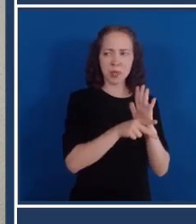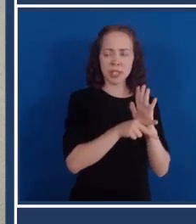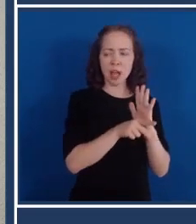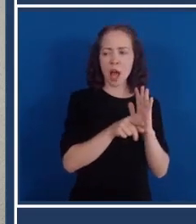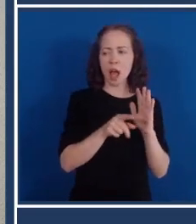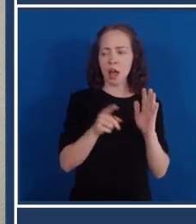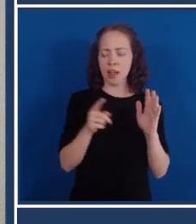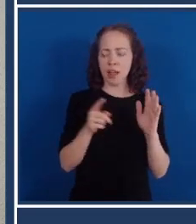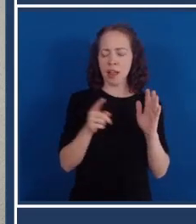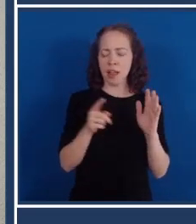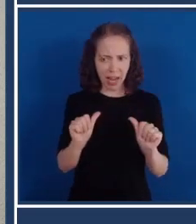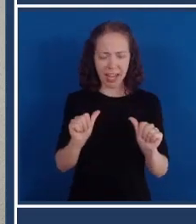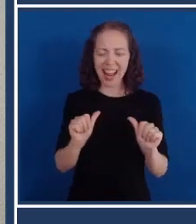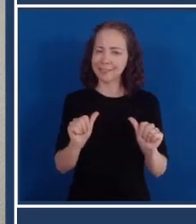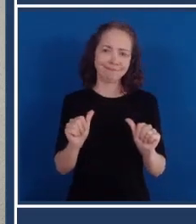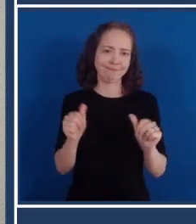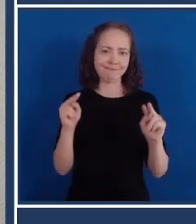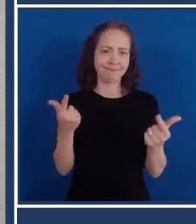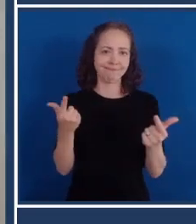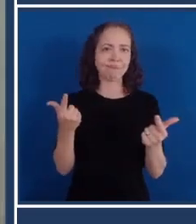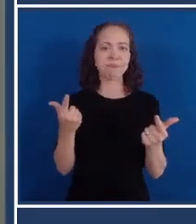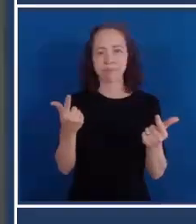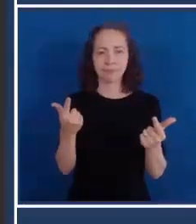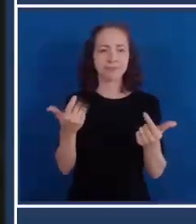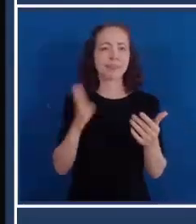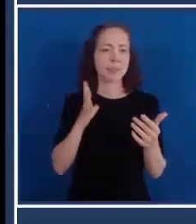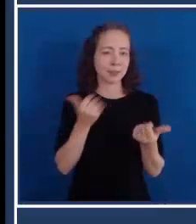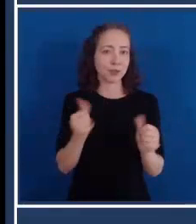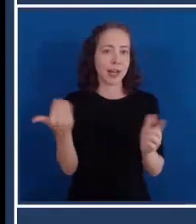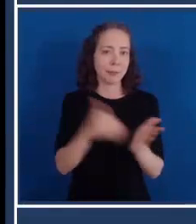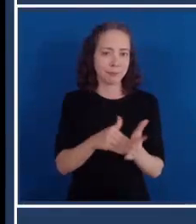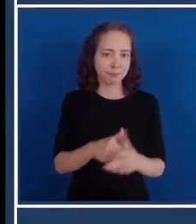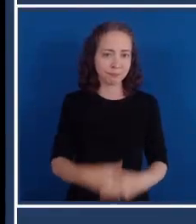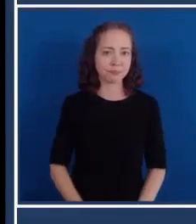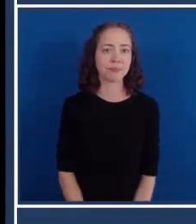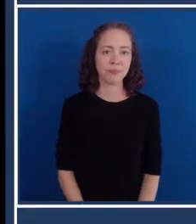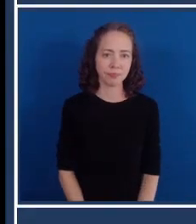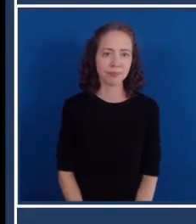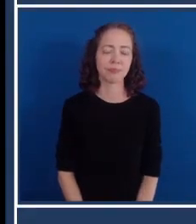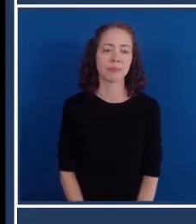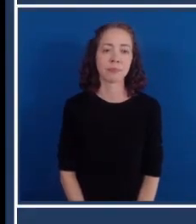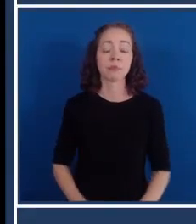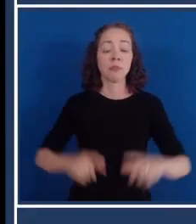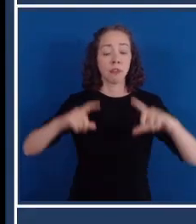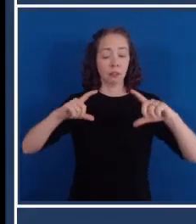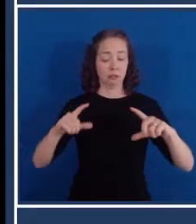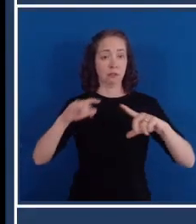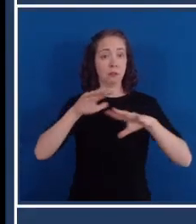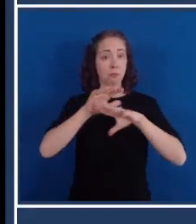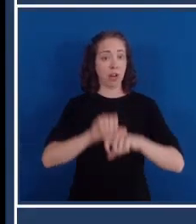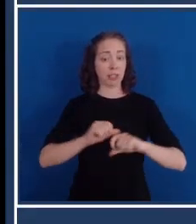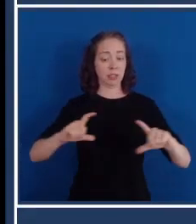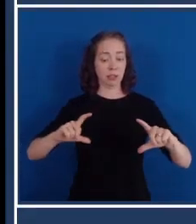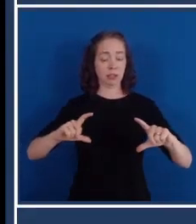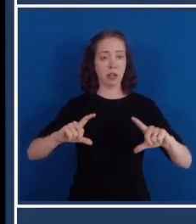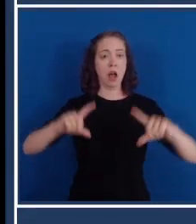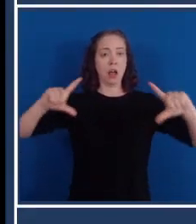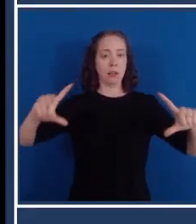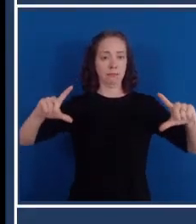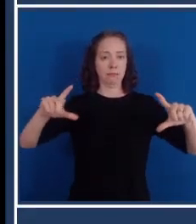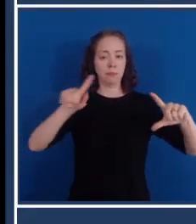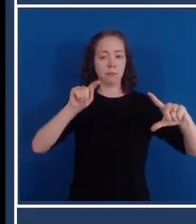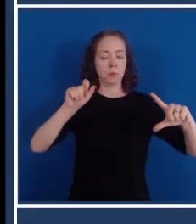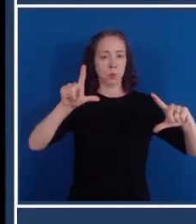Now, beyond practices, we really think tooling is the next critical step. We really want to make it easy and